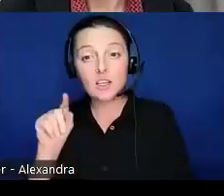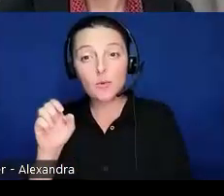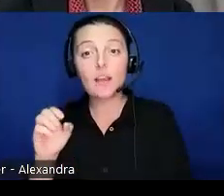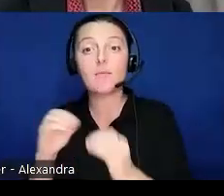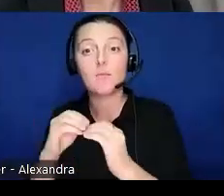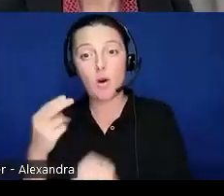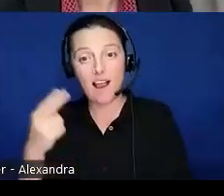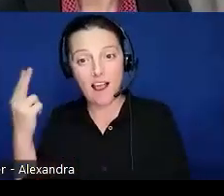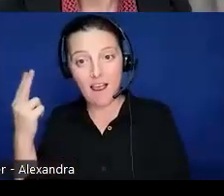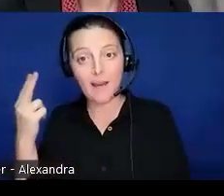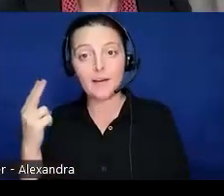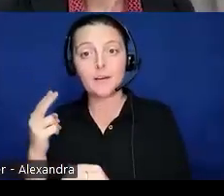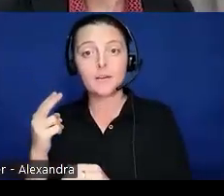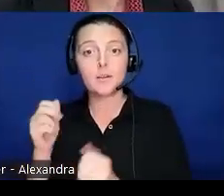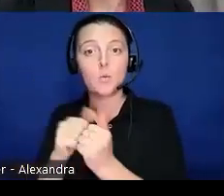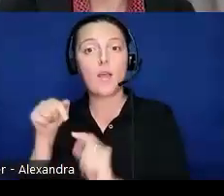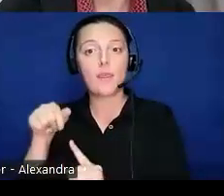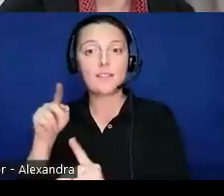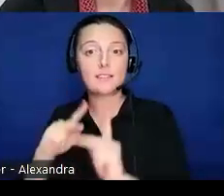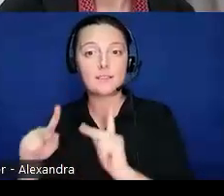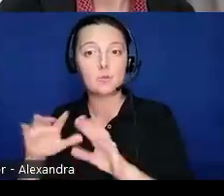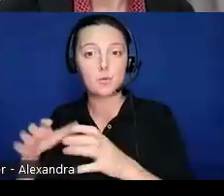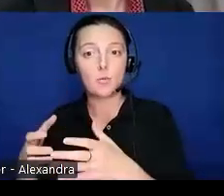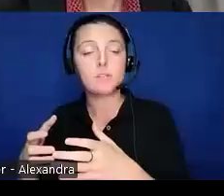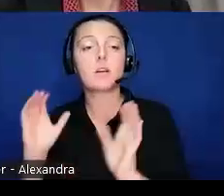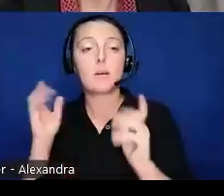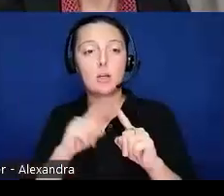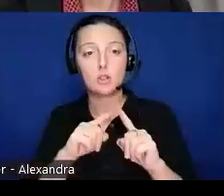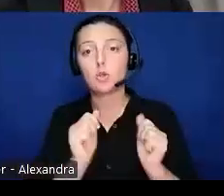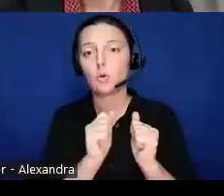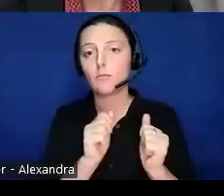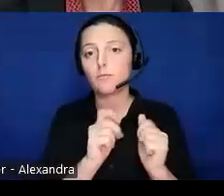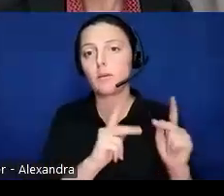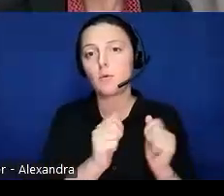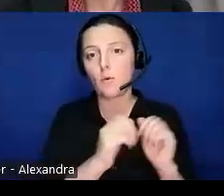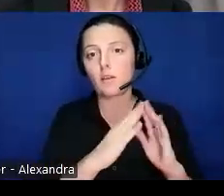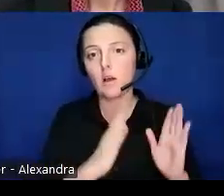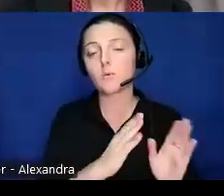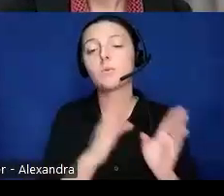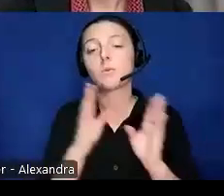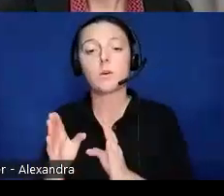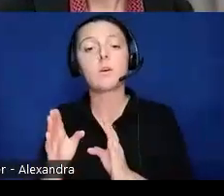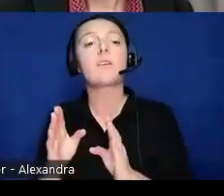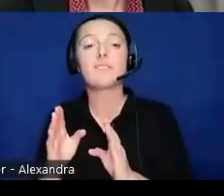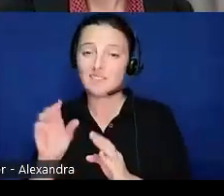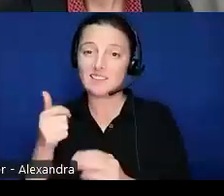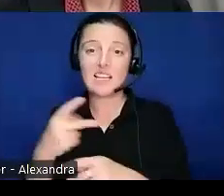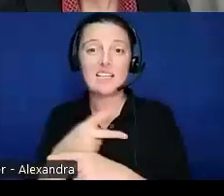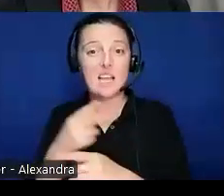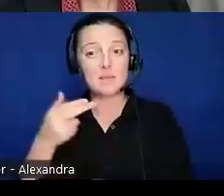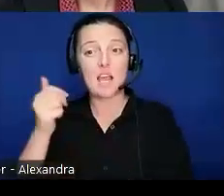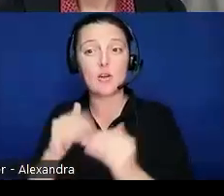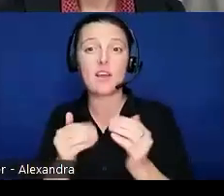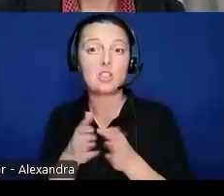the unsheltered folks compared to sheltered counterparts, and 10 times higher than the general population. There are higher rates of mental illness